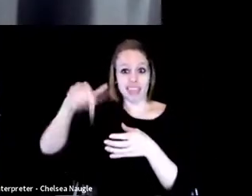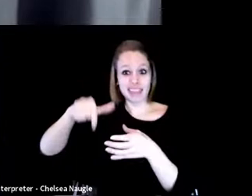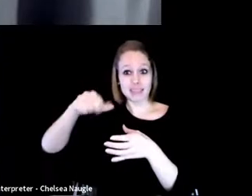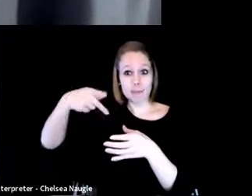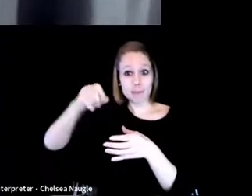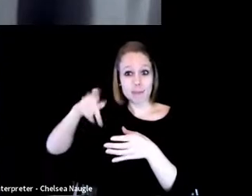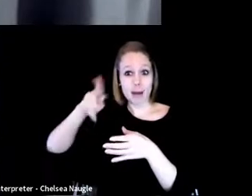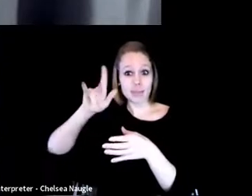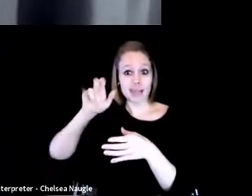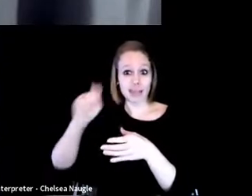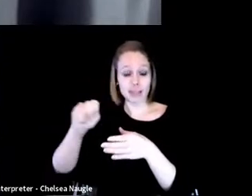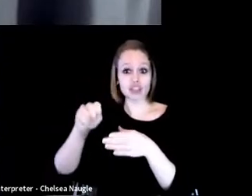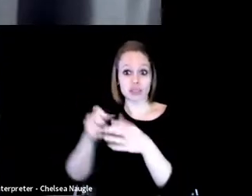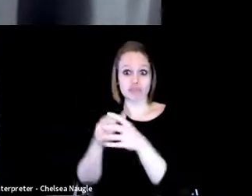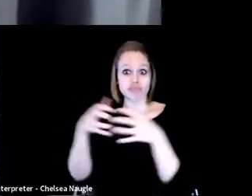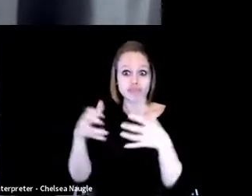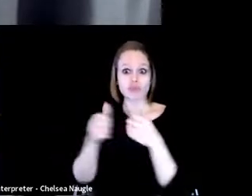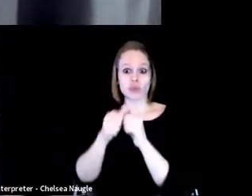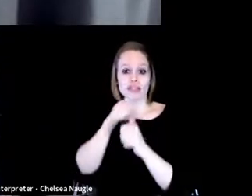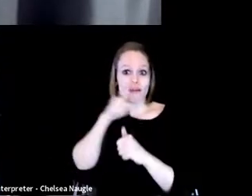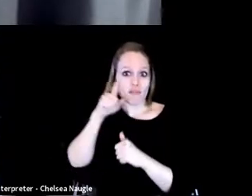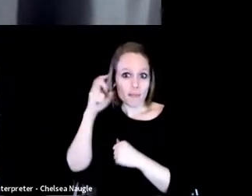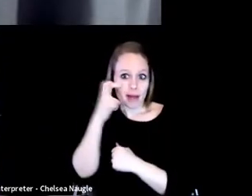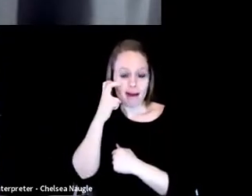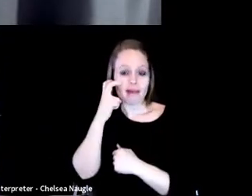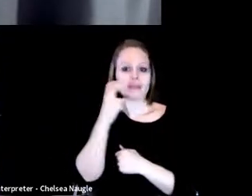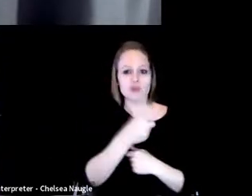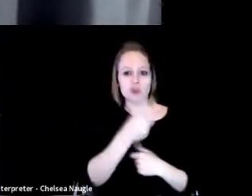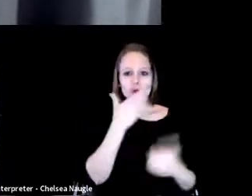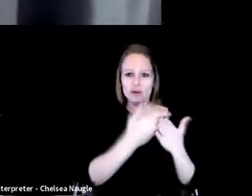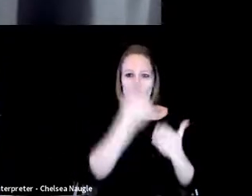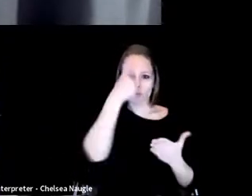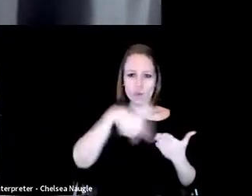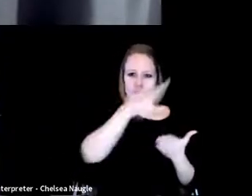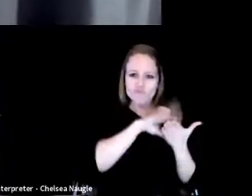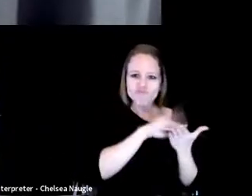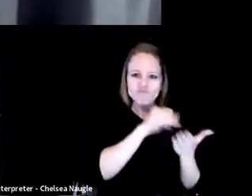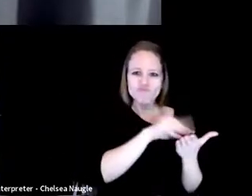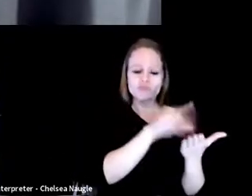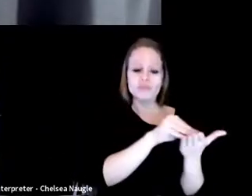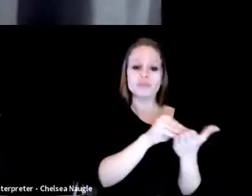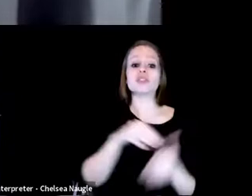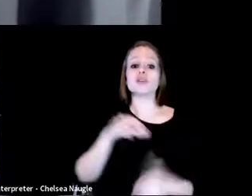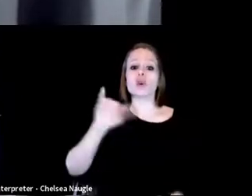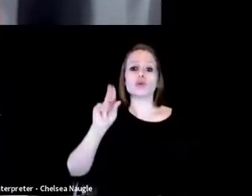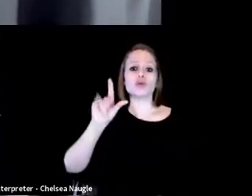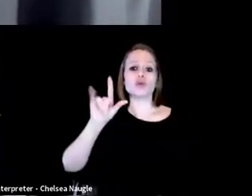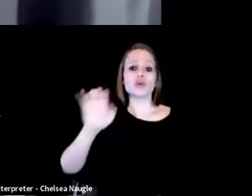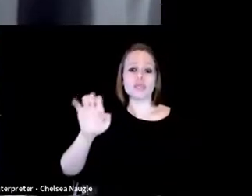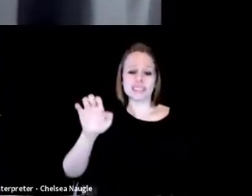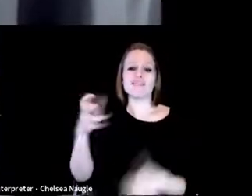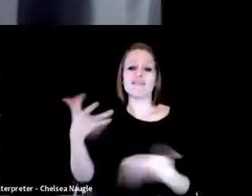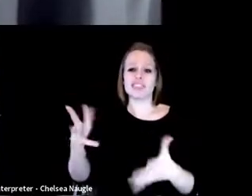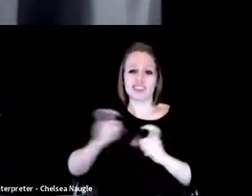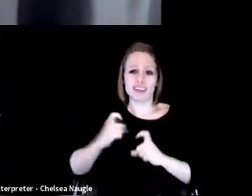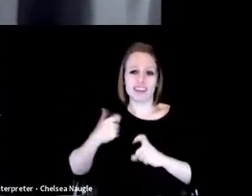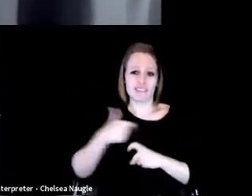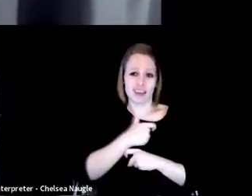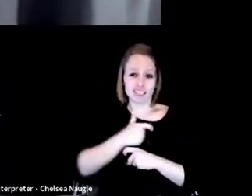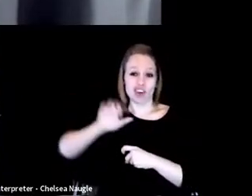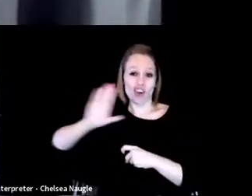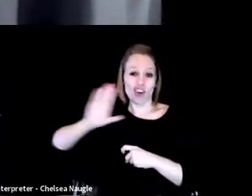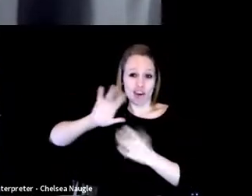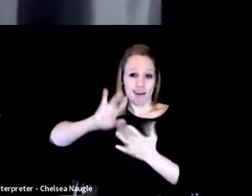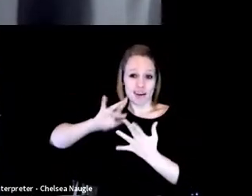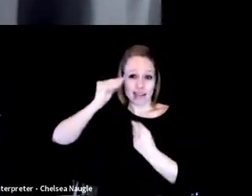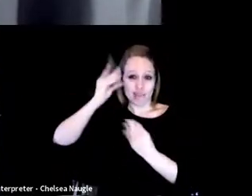the world in deafblindness. Julie has also given her contact information, so we'll be sure to get that to you because I know Key was asking for